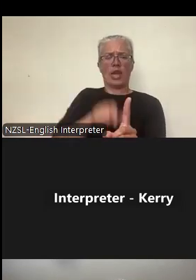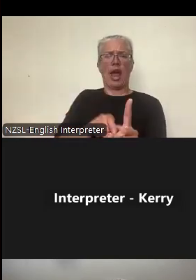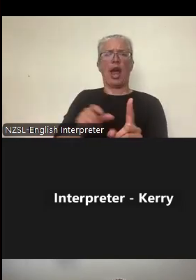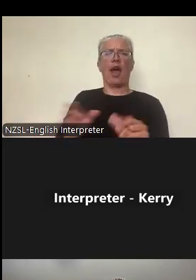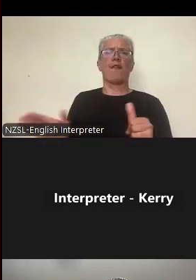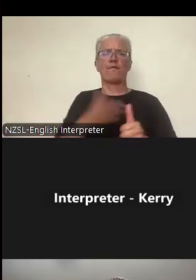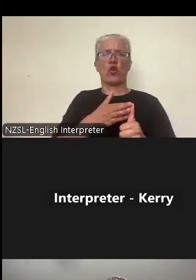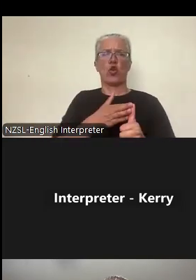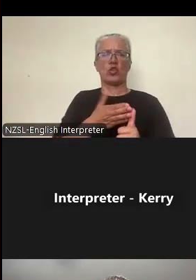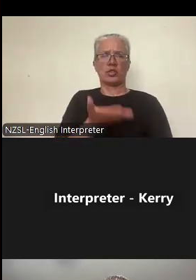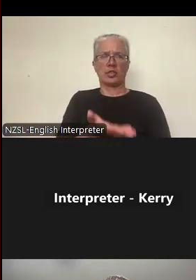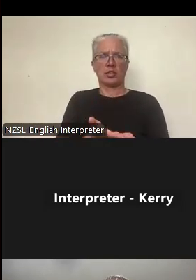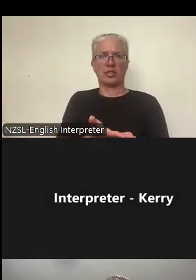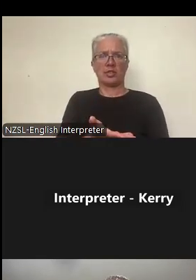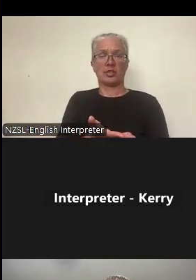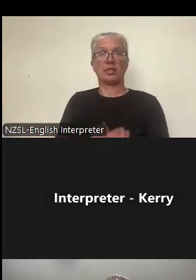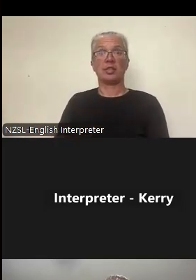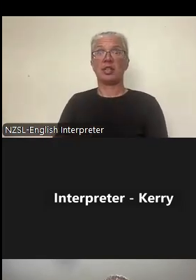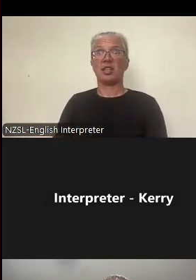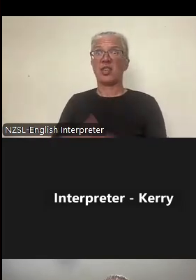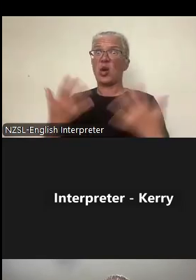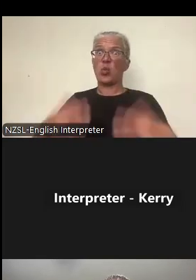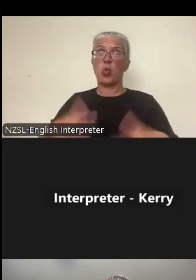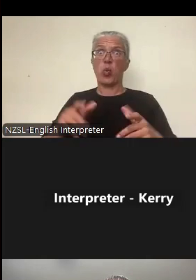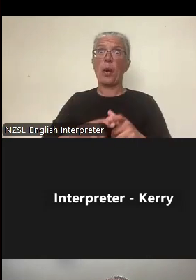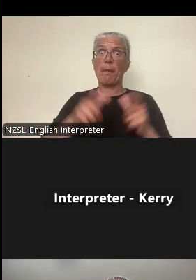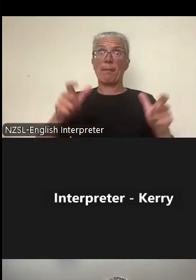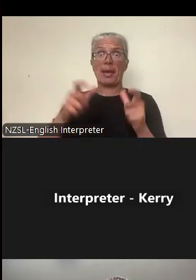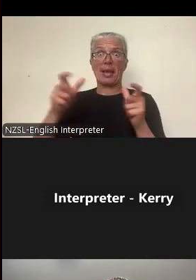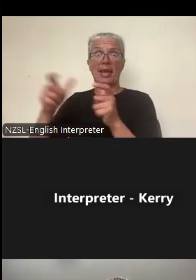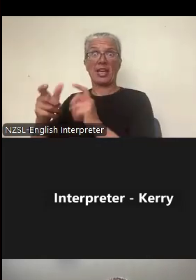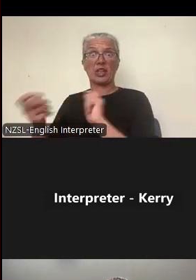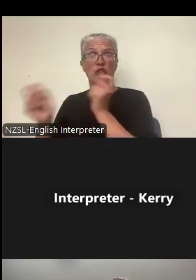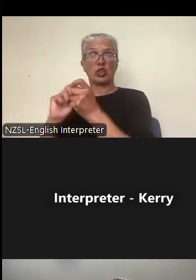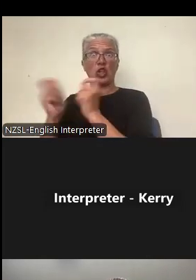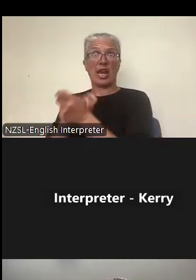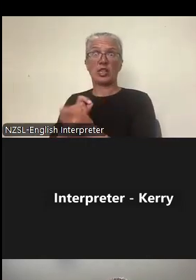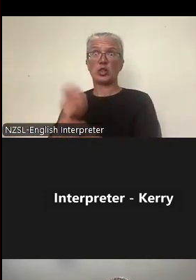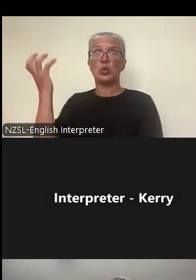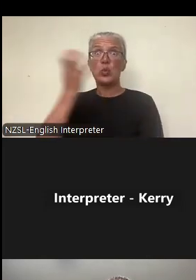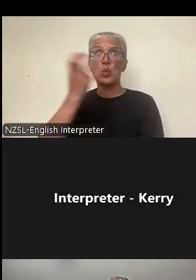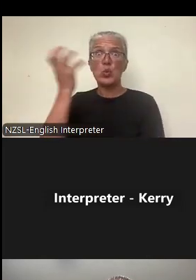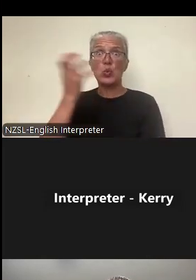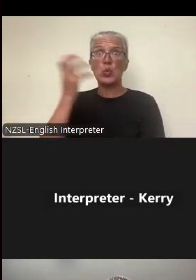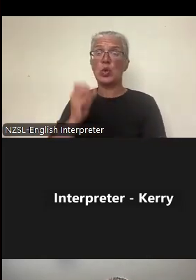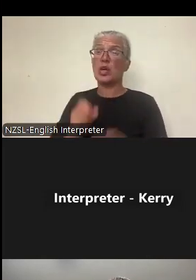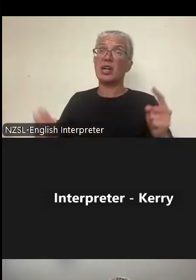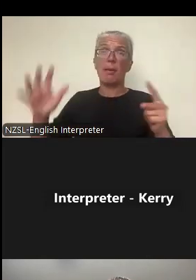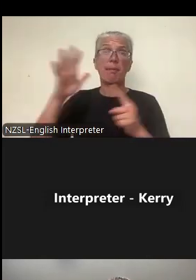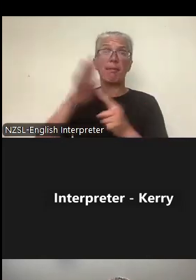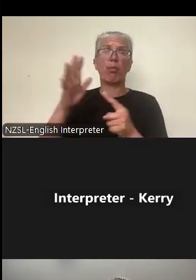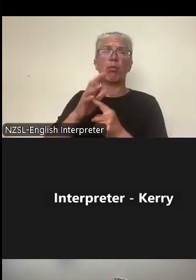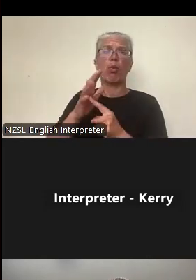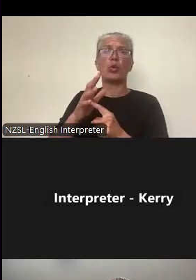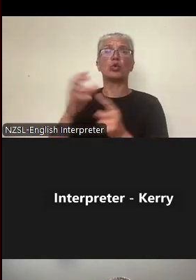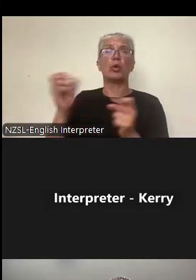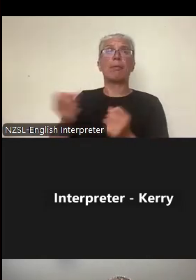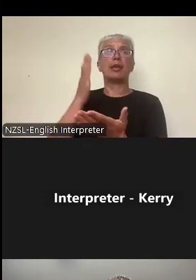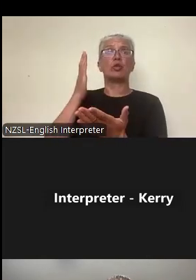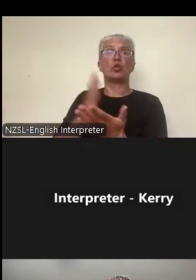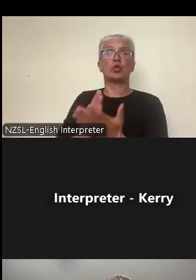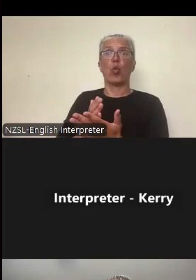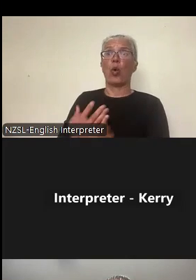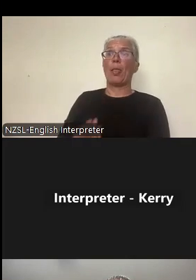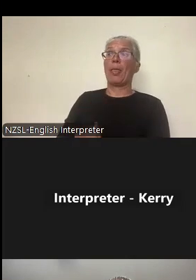these are all big changes, major changes, and it is crucial that you have one major PLD at once.